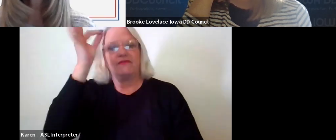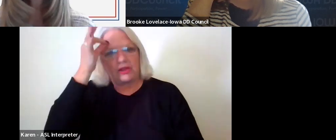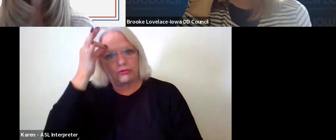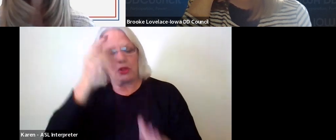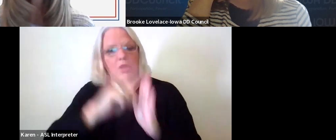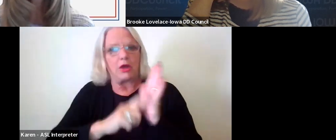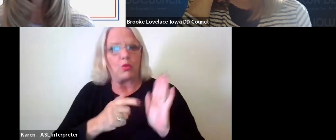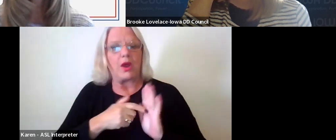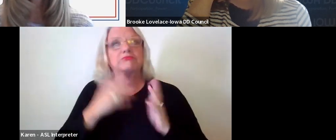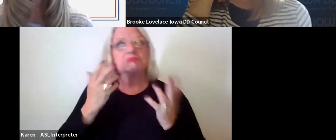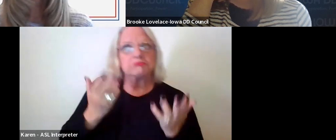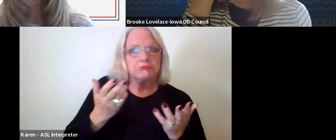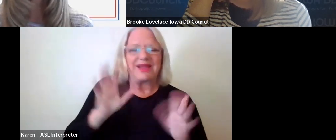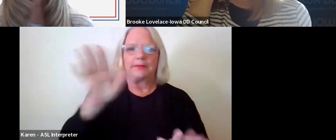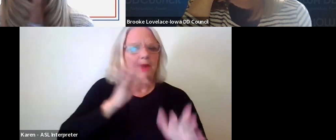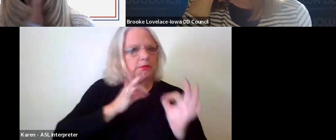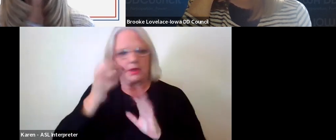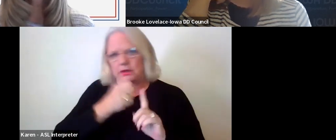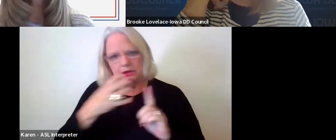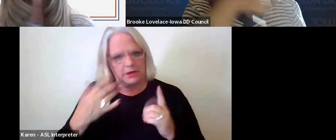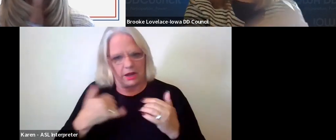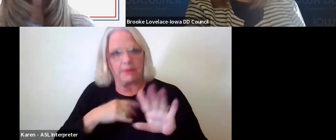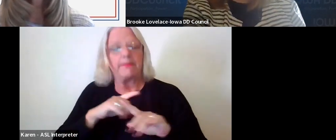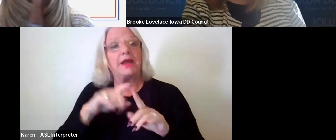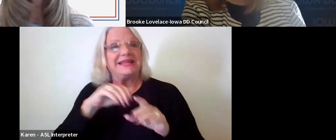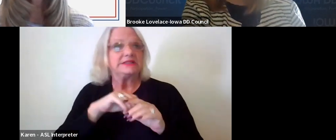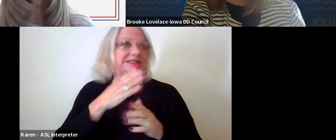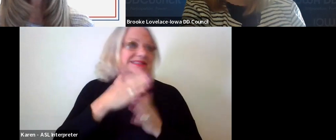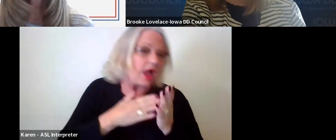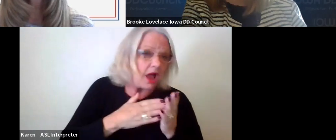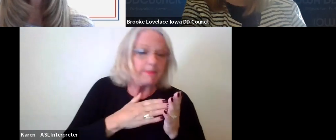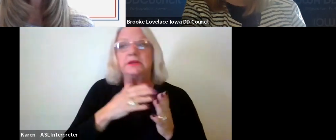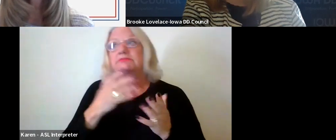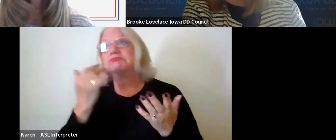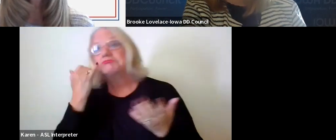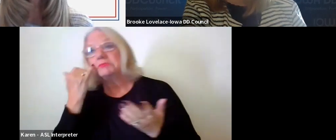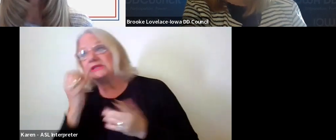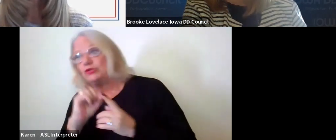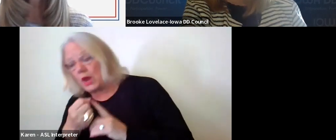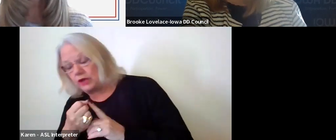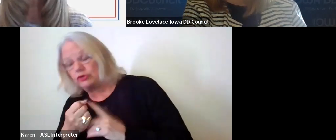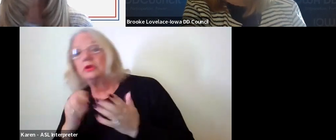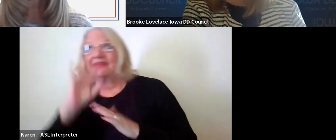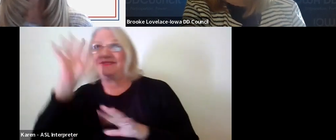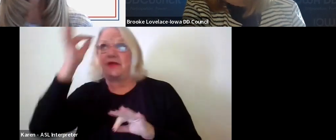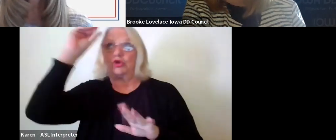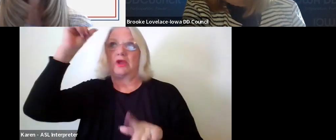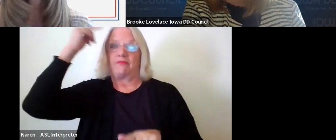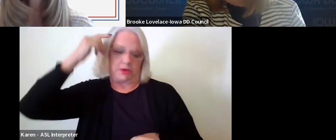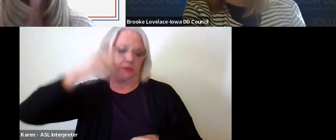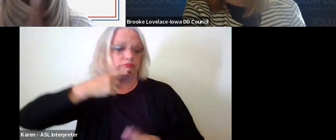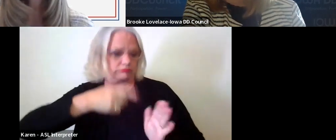depth right now, but there are certain circumstances in which the federal government